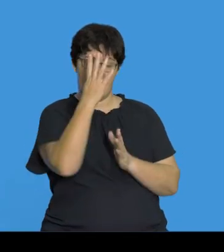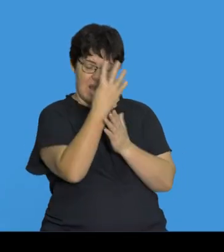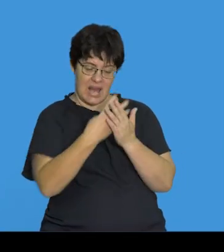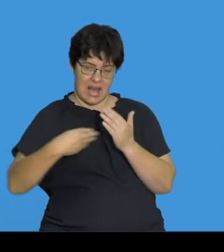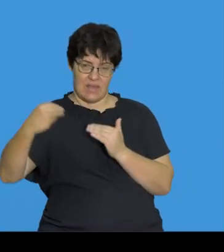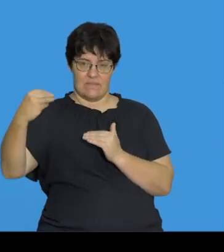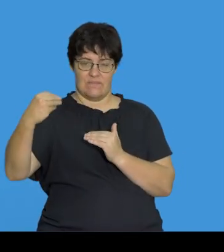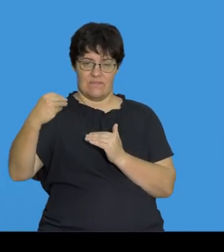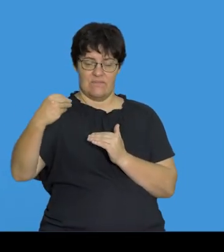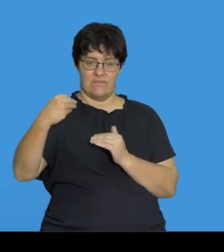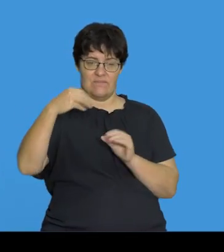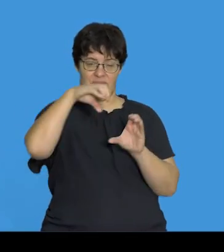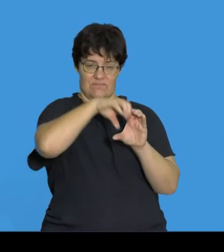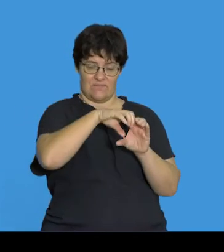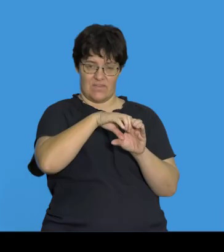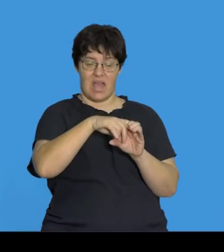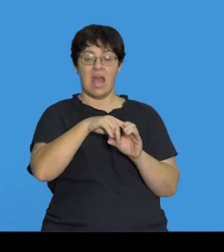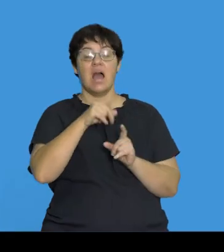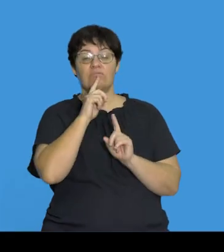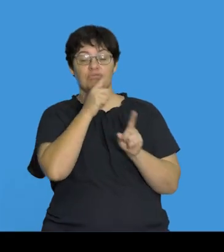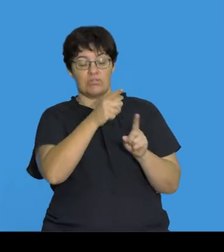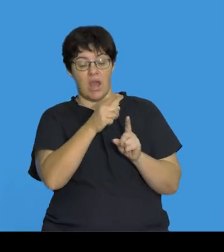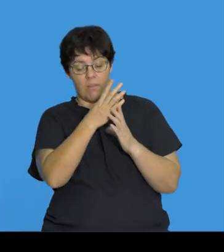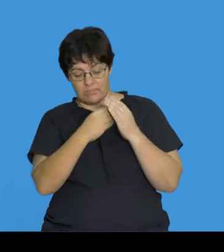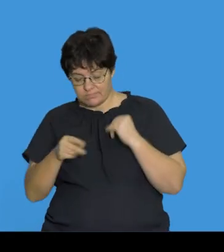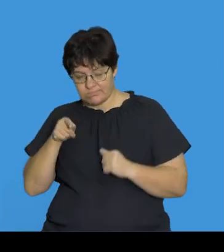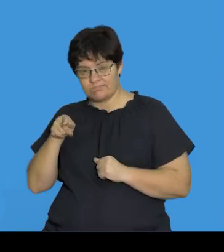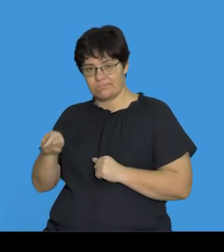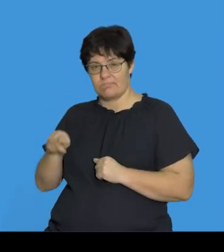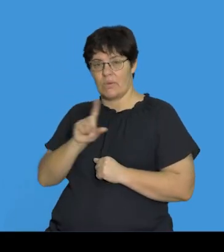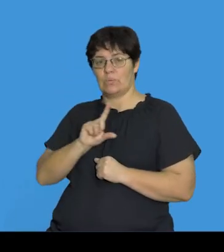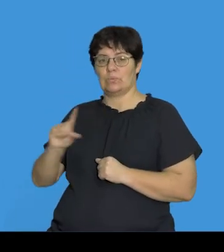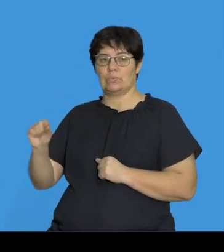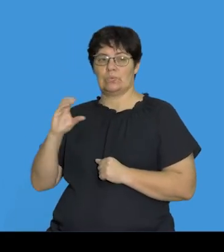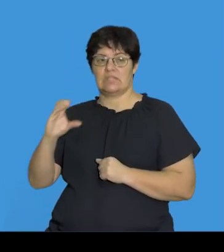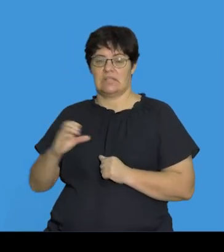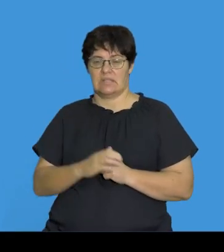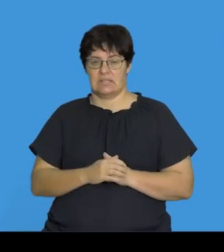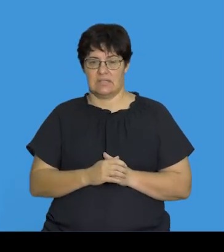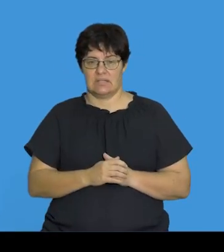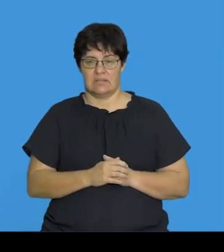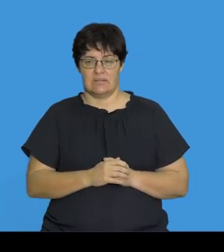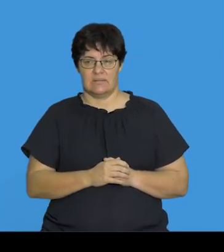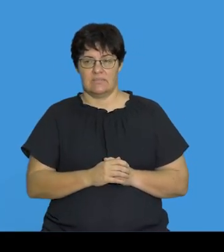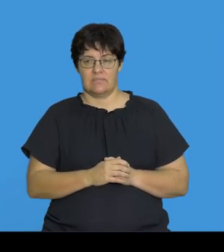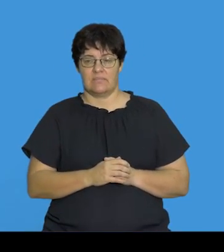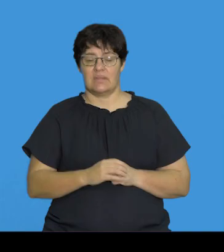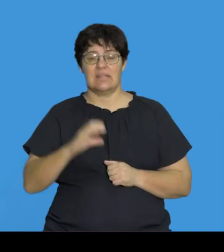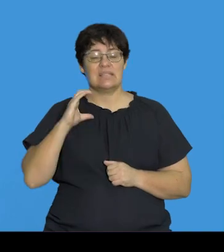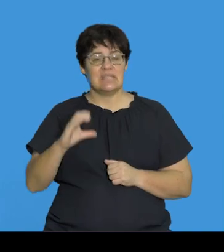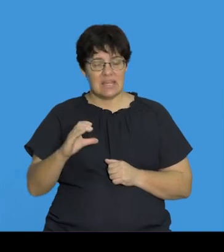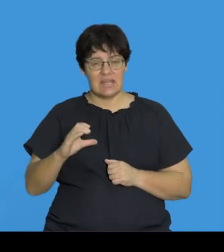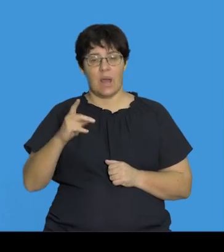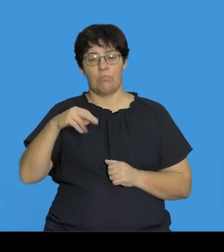is leaving the nucleus, and the instruction indicates that it's moving to organelle C. Guys, organelle